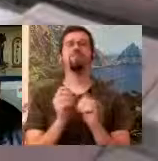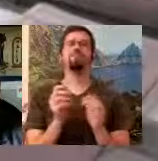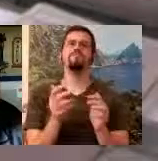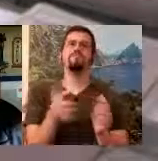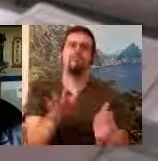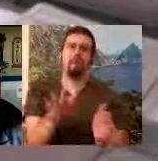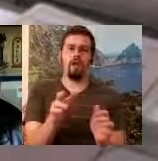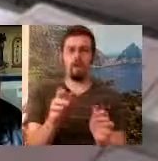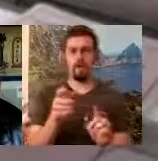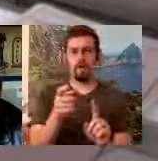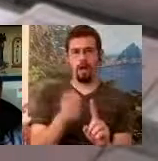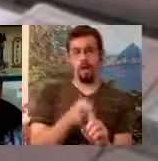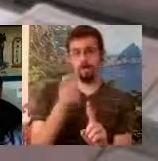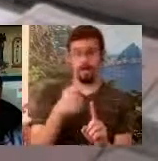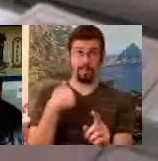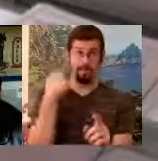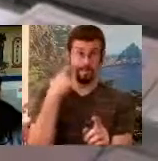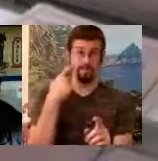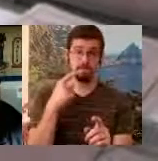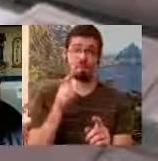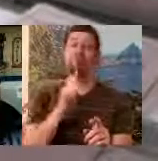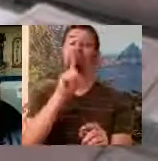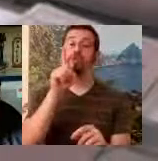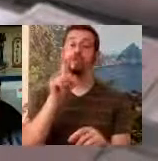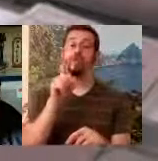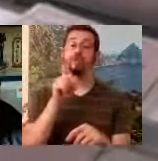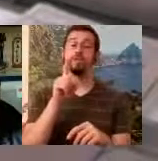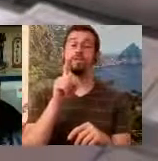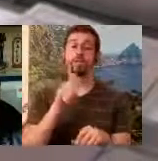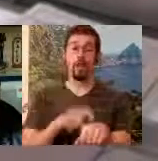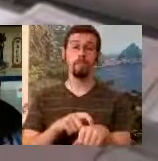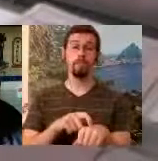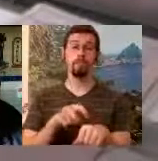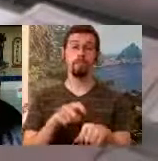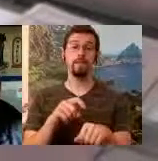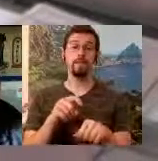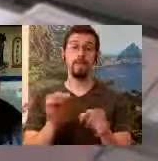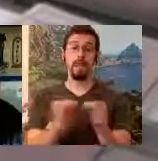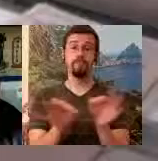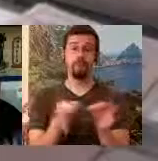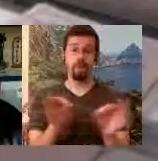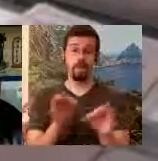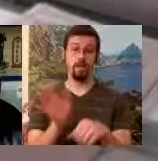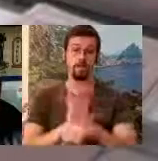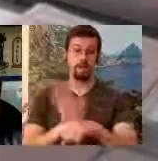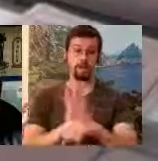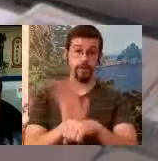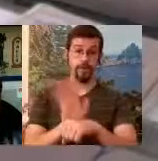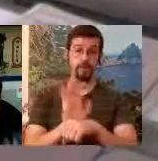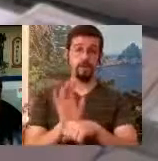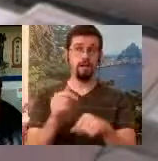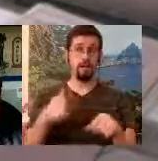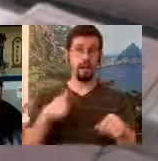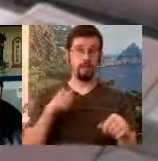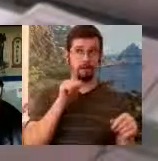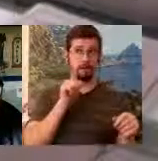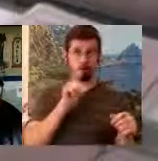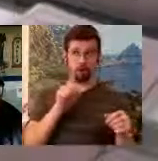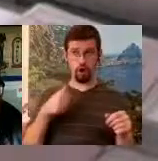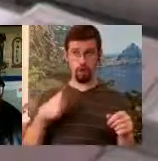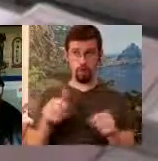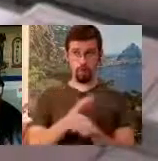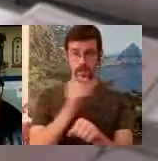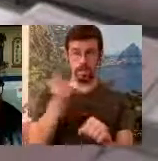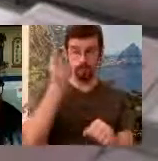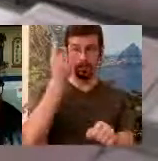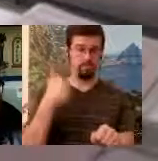automatic real captioning right on videos. And what I'm not sure I understand yet, because